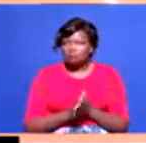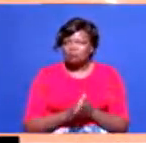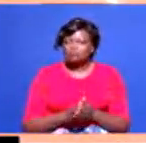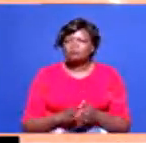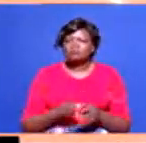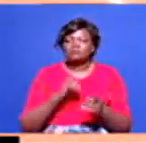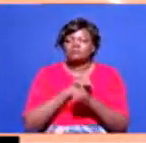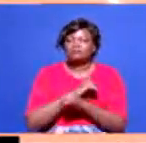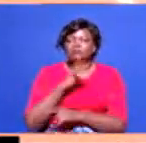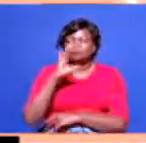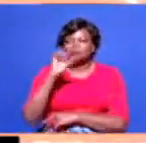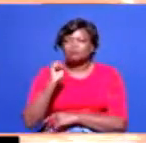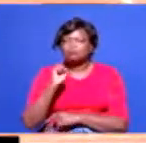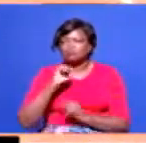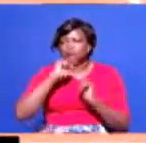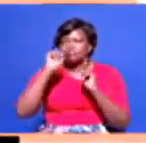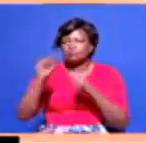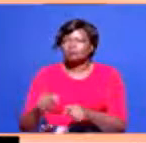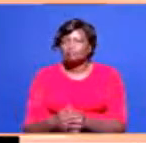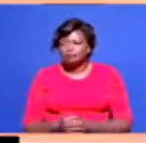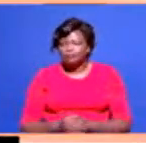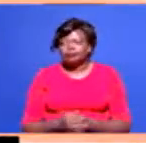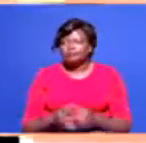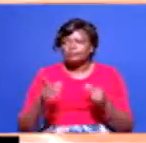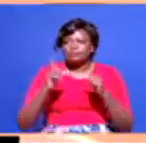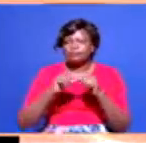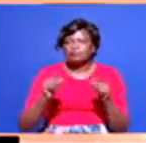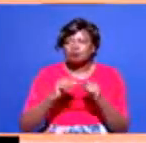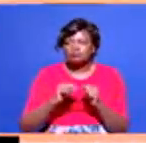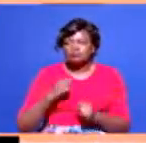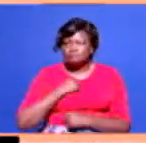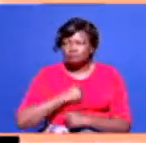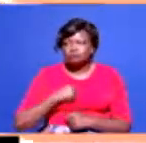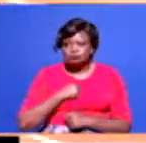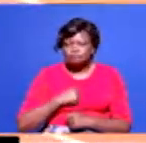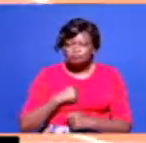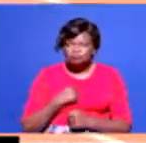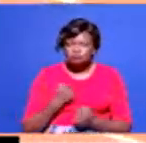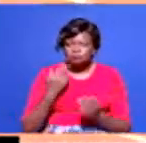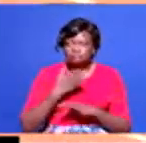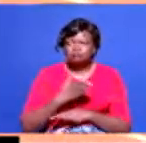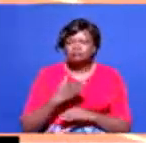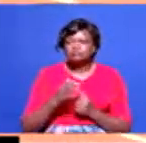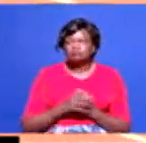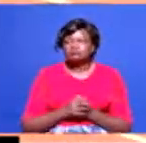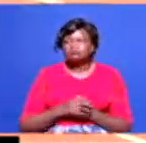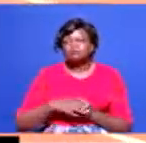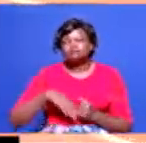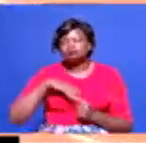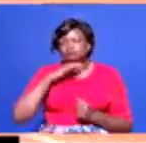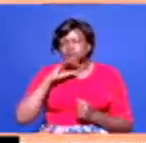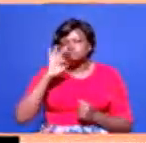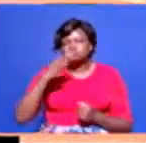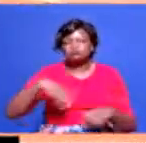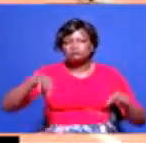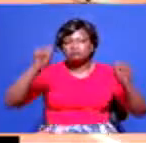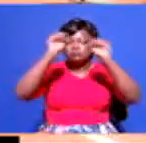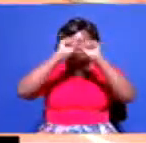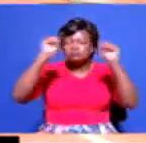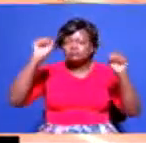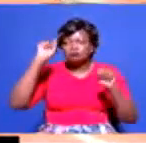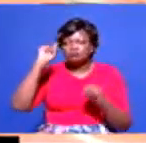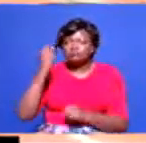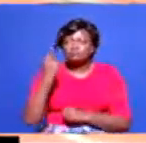who graced the event, conveyed his message of condolence following the passing on of the third president of the Republic of Kenya,